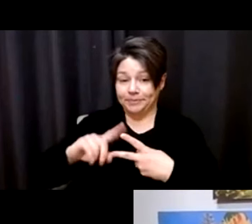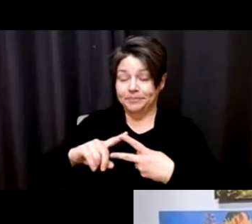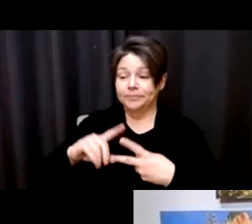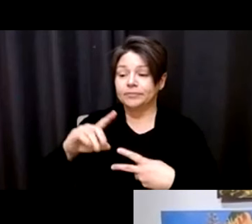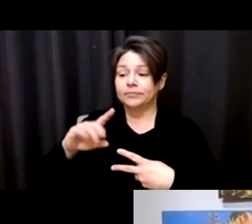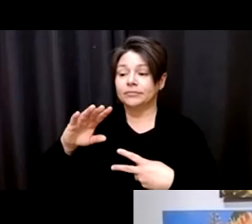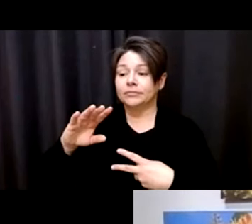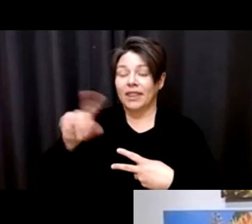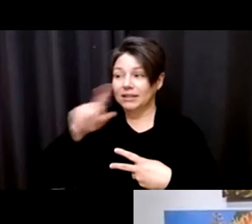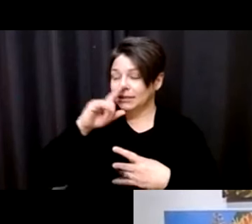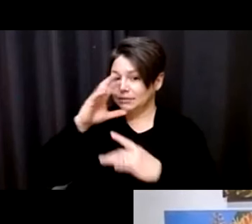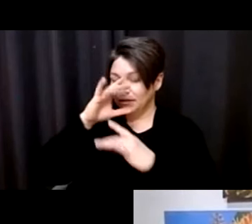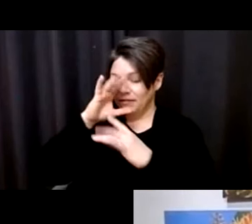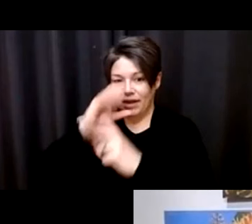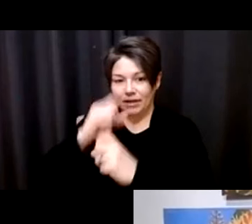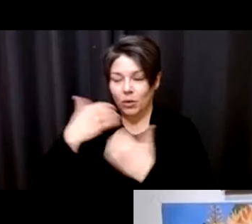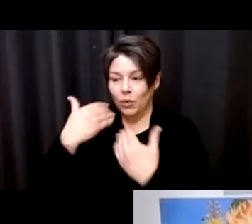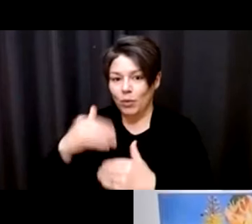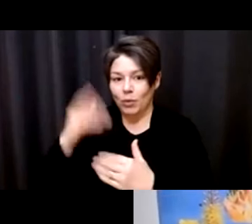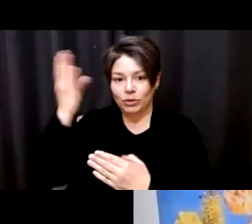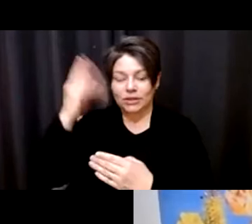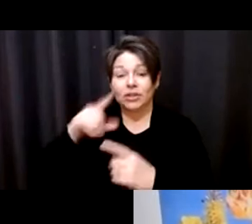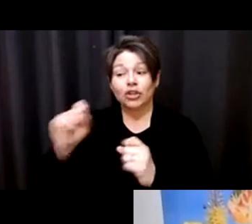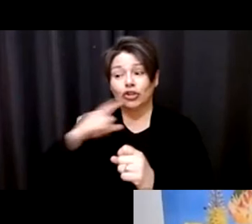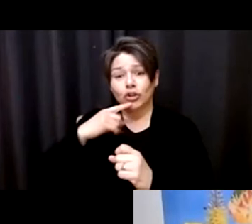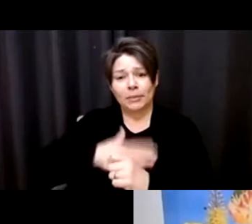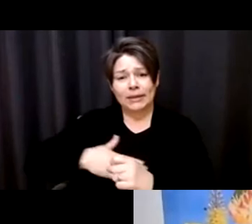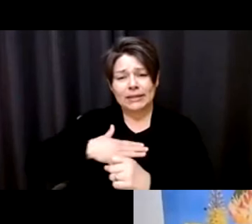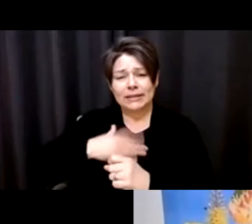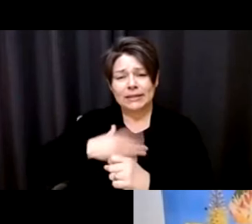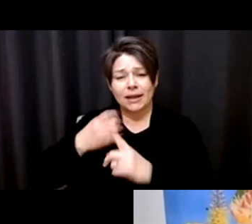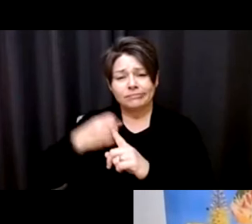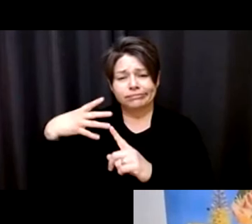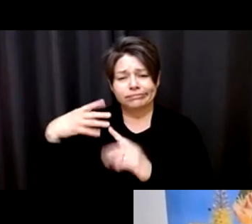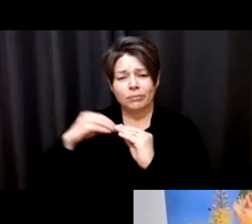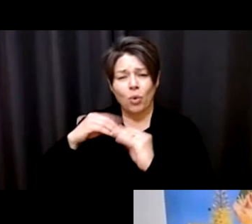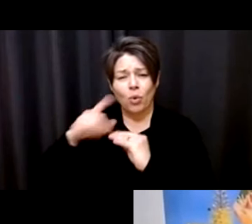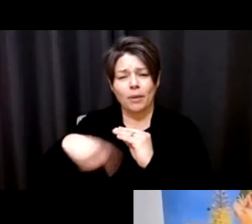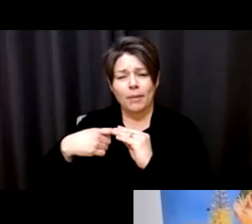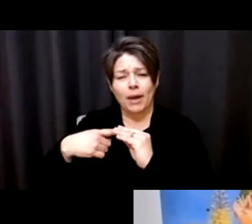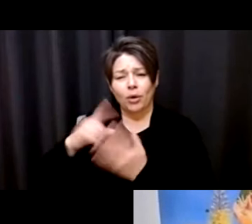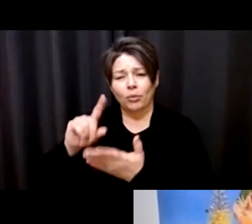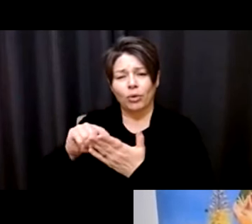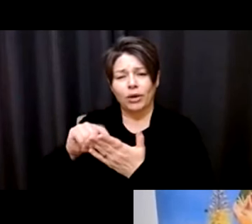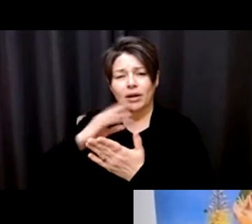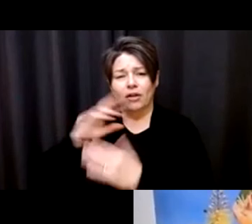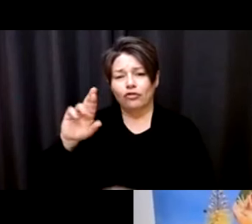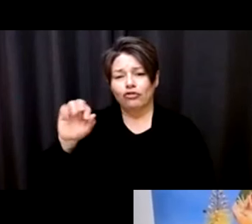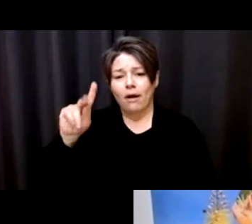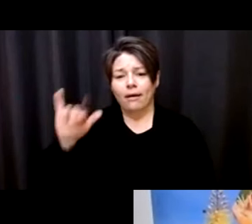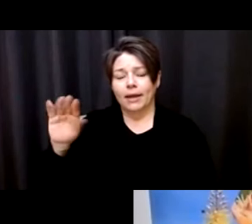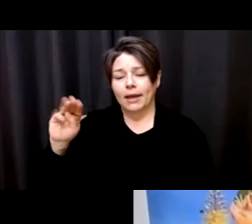is a fascinating presentation. And he said, could you please say something more about the print of the Rocky